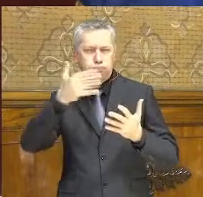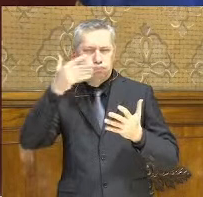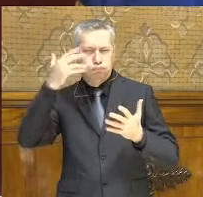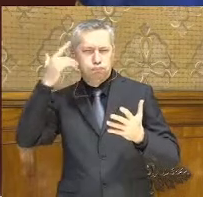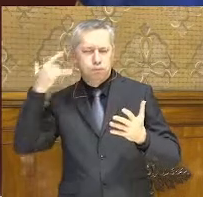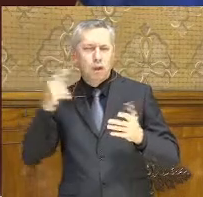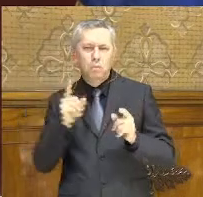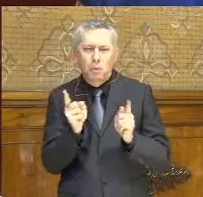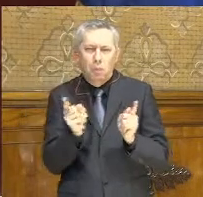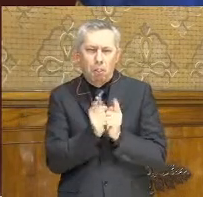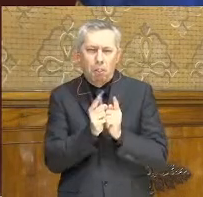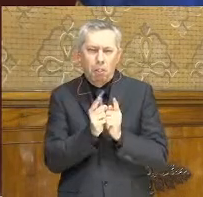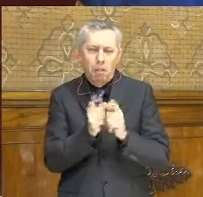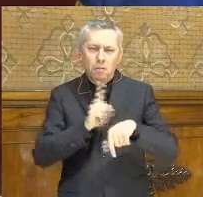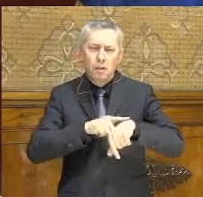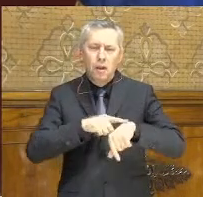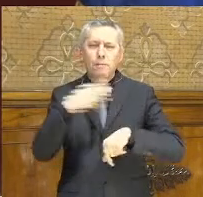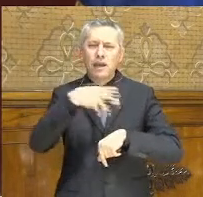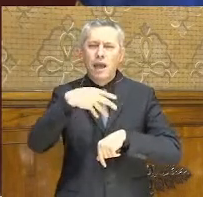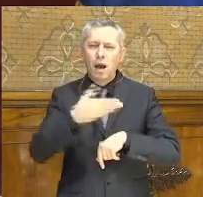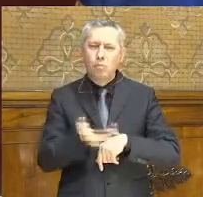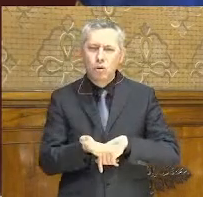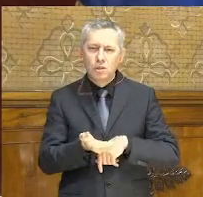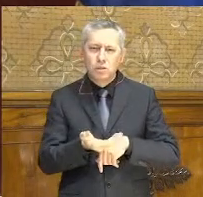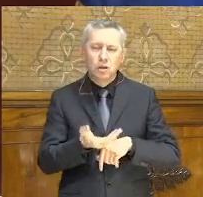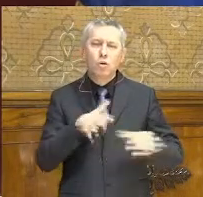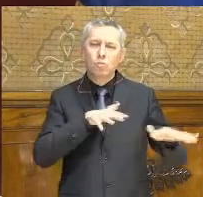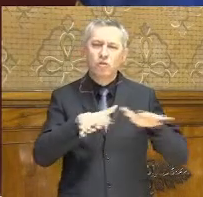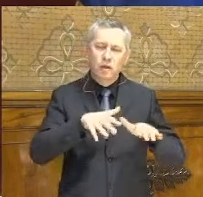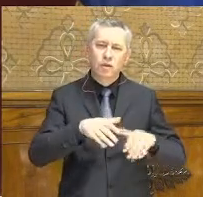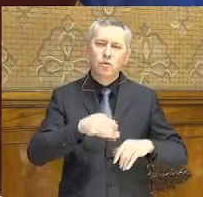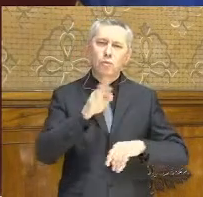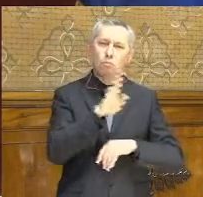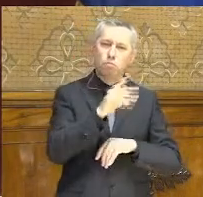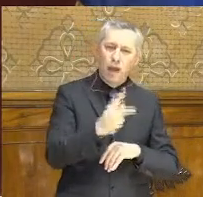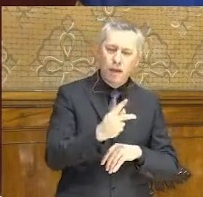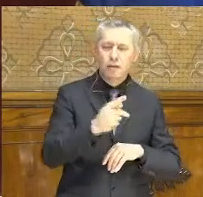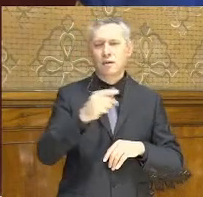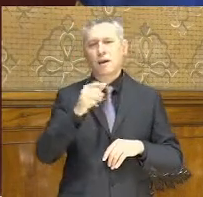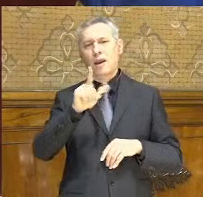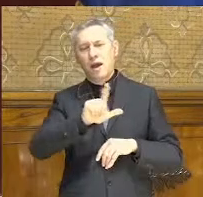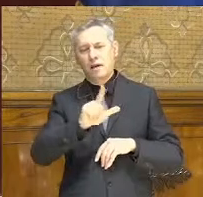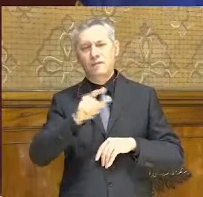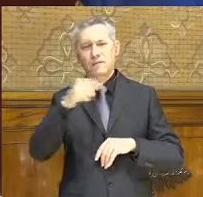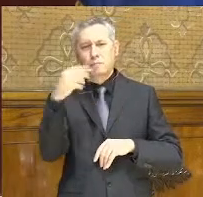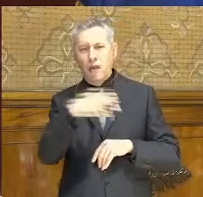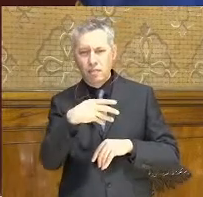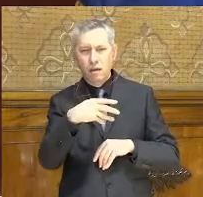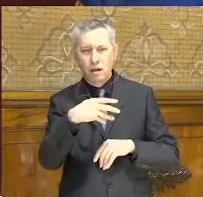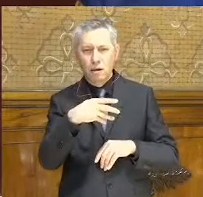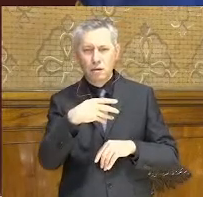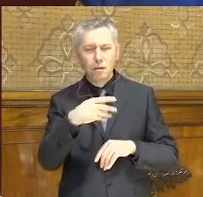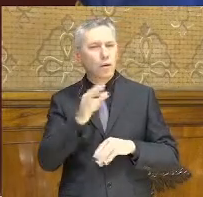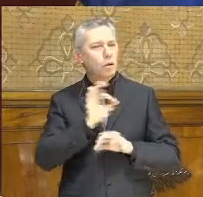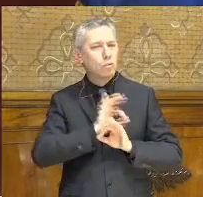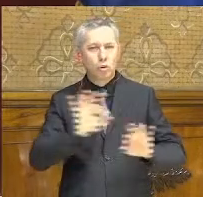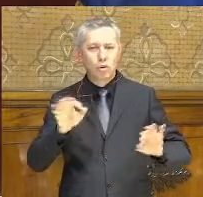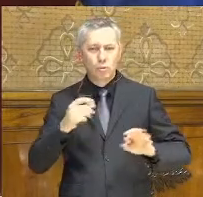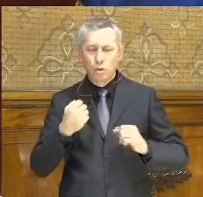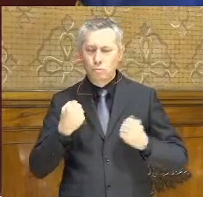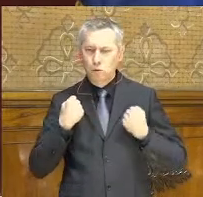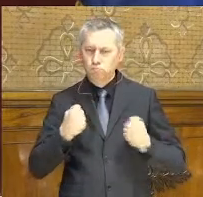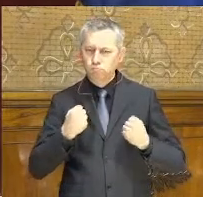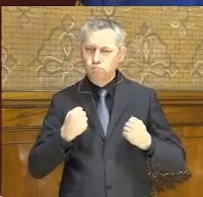in Minneapolis, the Black Lives Matter movement leant into risk, as they say, and